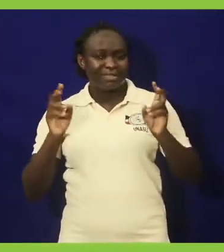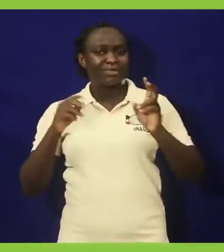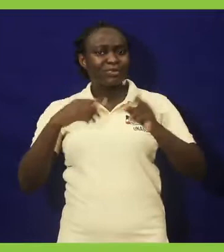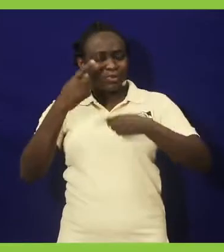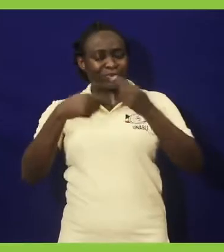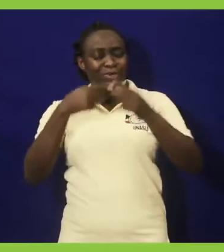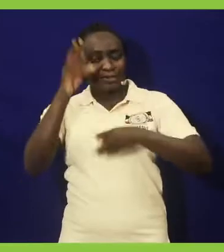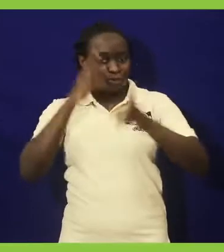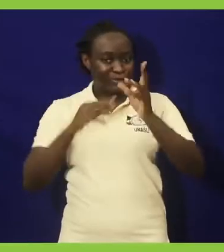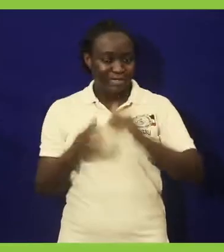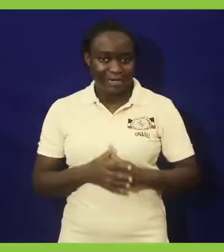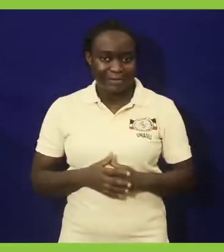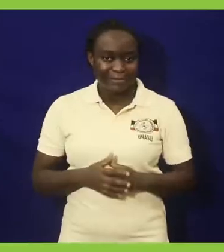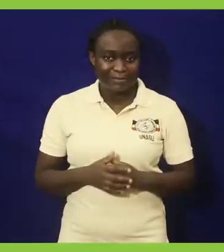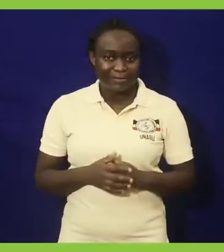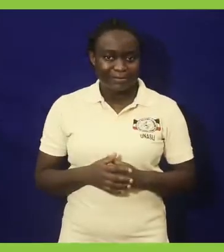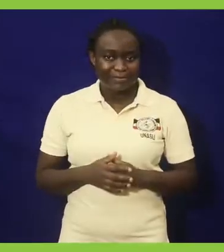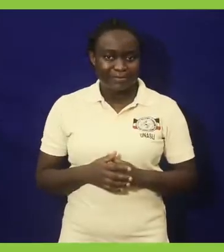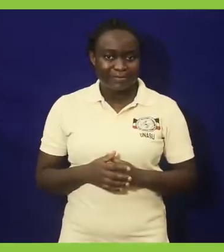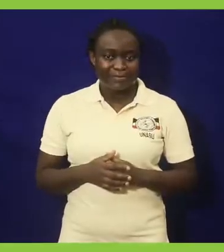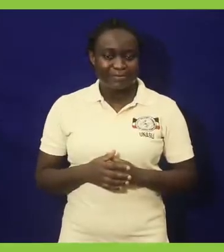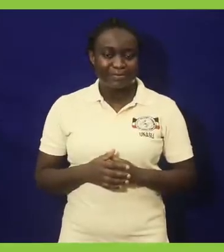on. We want to see that